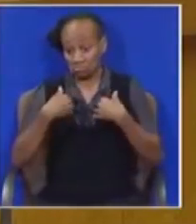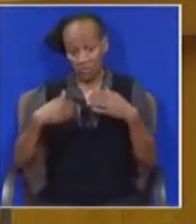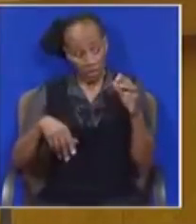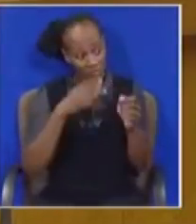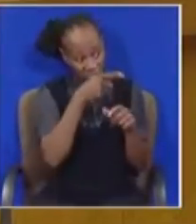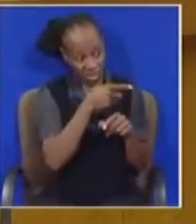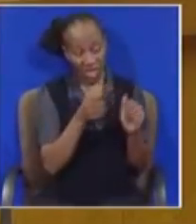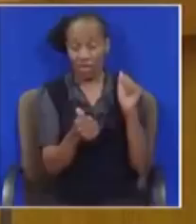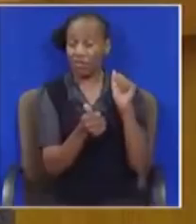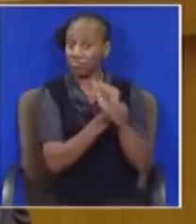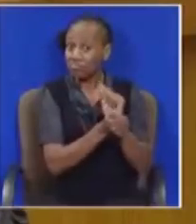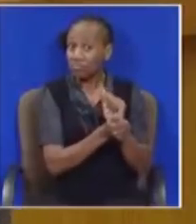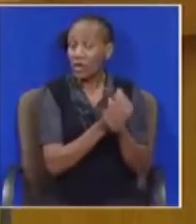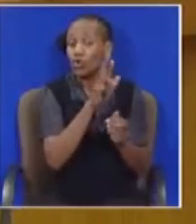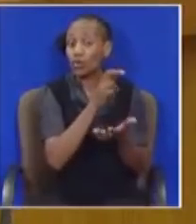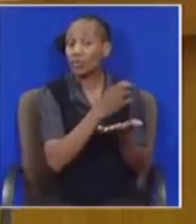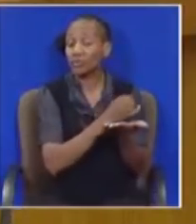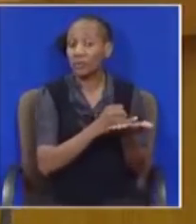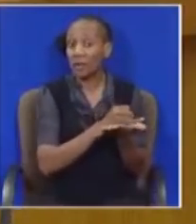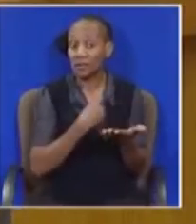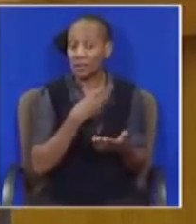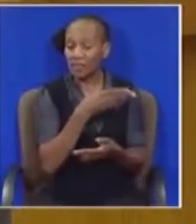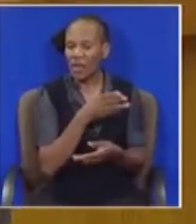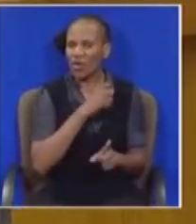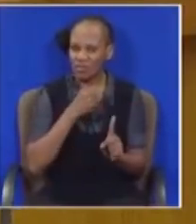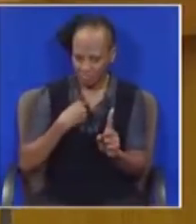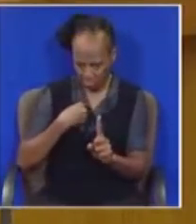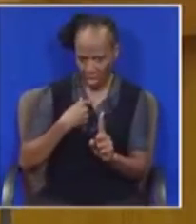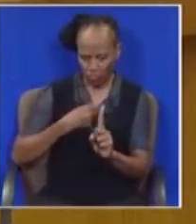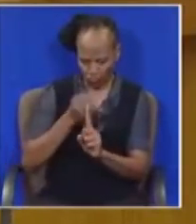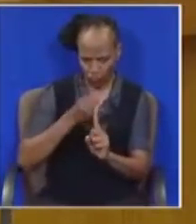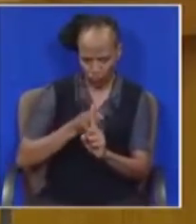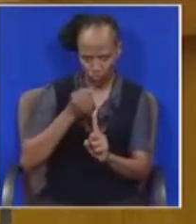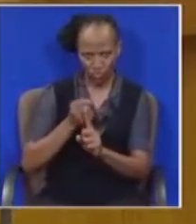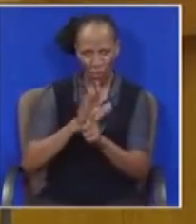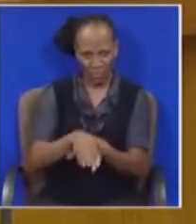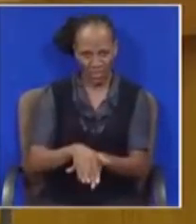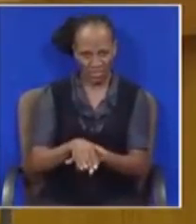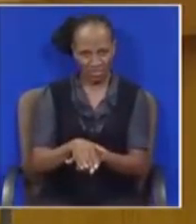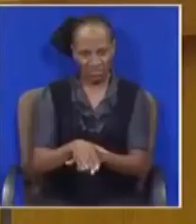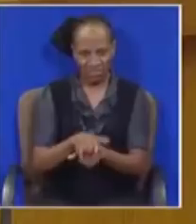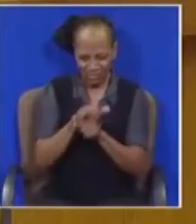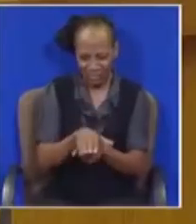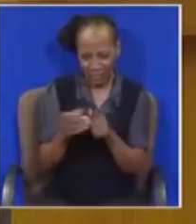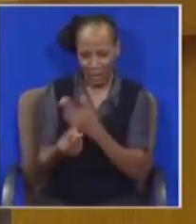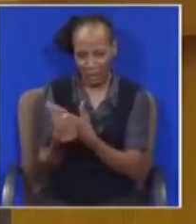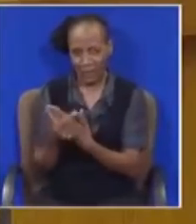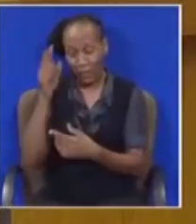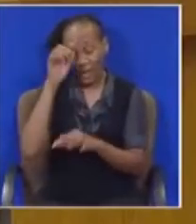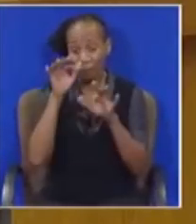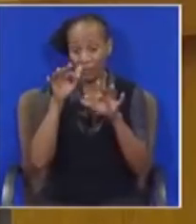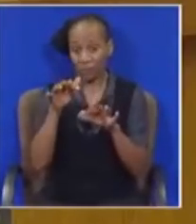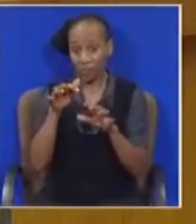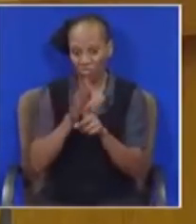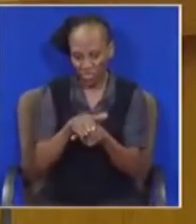because I was fighting against white domination over us, the black sections of the